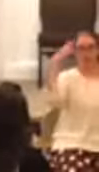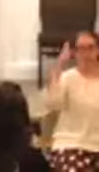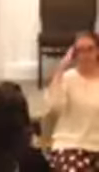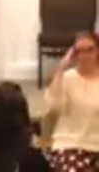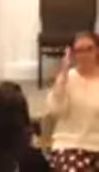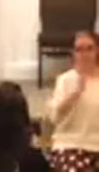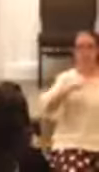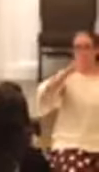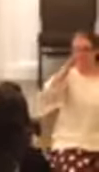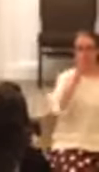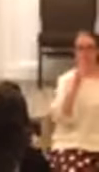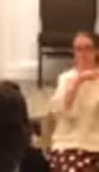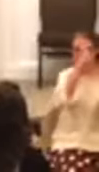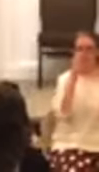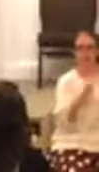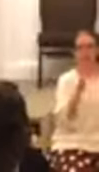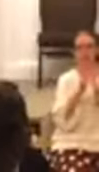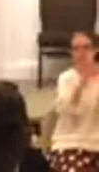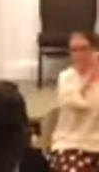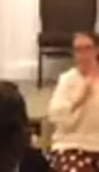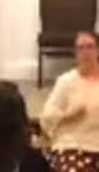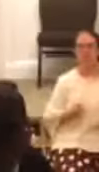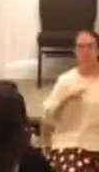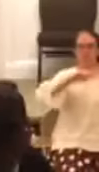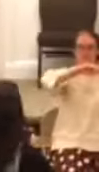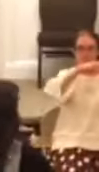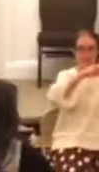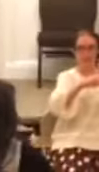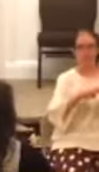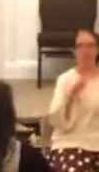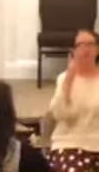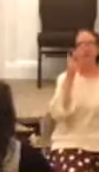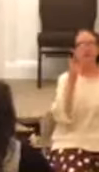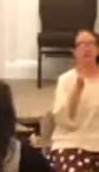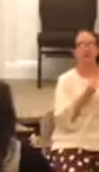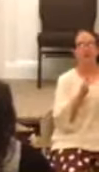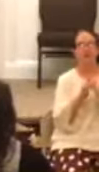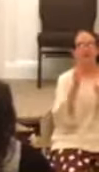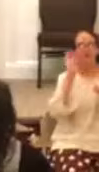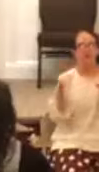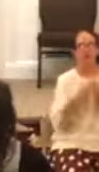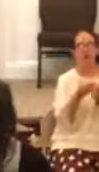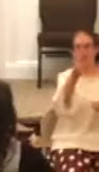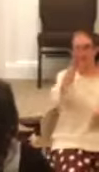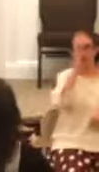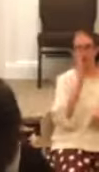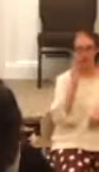knowledge of the glory of God in the face of Jesus Christ. In other words, when you see Jesus, you're seeing all of God.